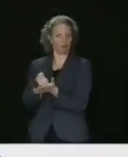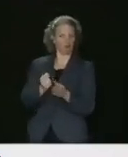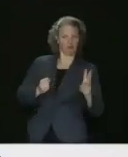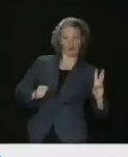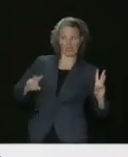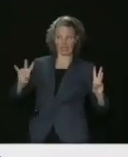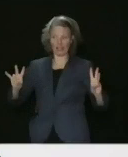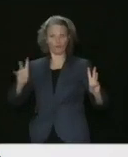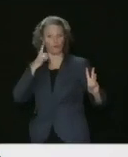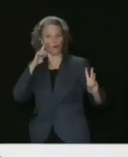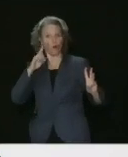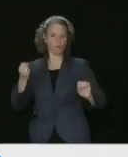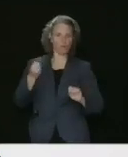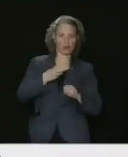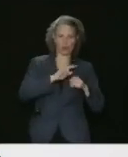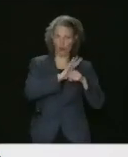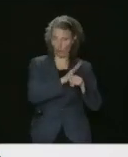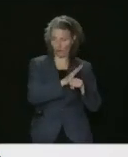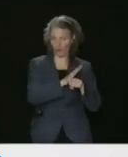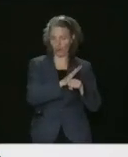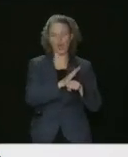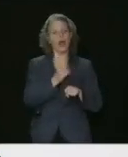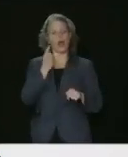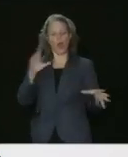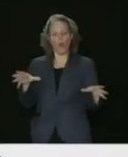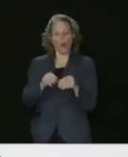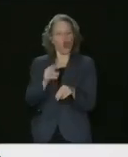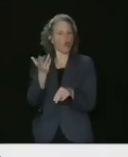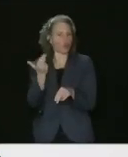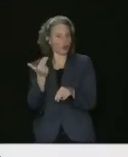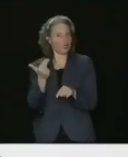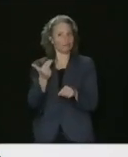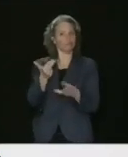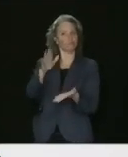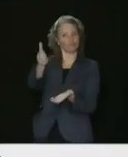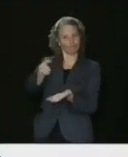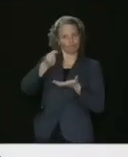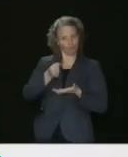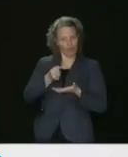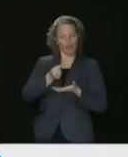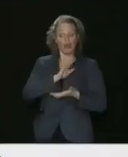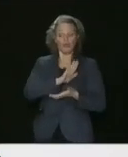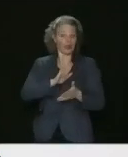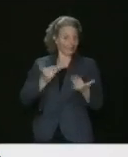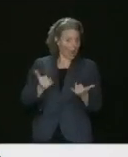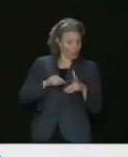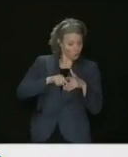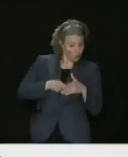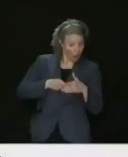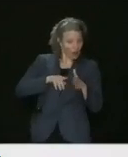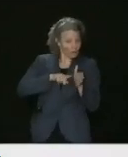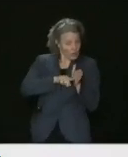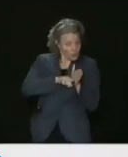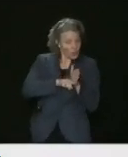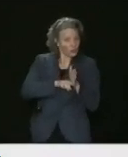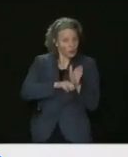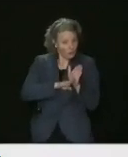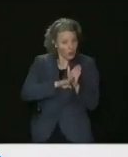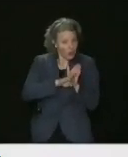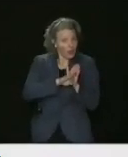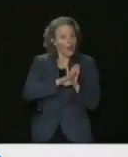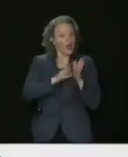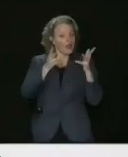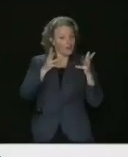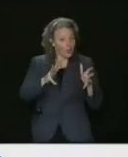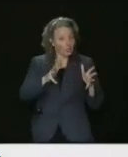for COVID-19. When the 13 recipients complete their current stage of work, the National Research Council